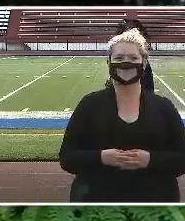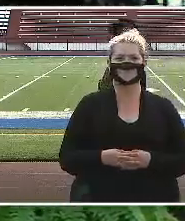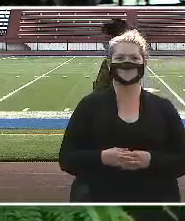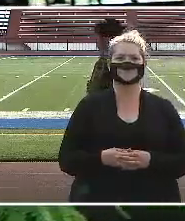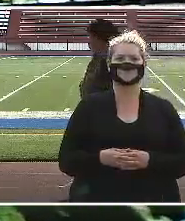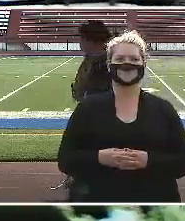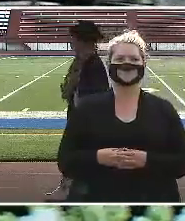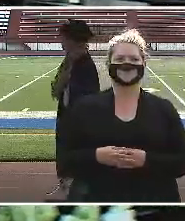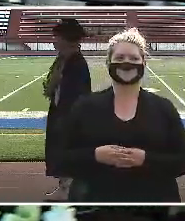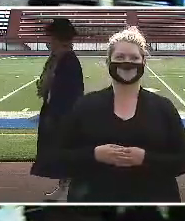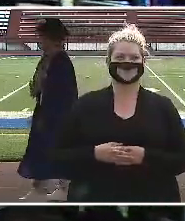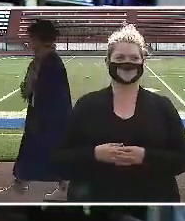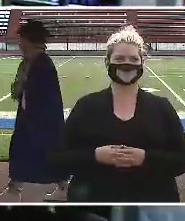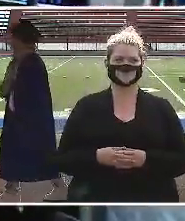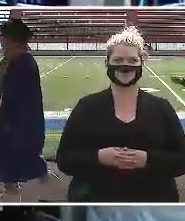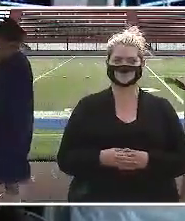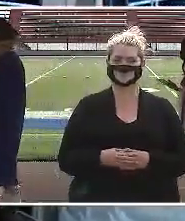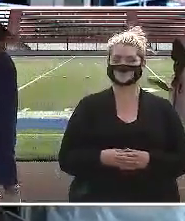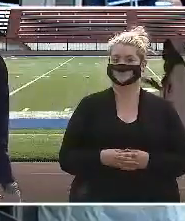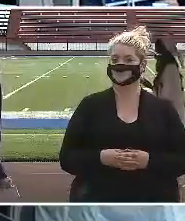Lata Vecoso.